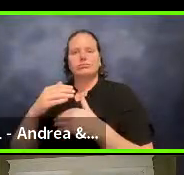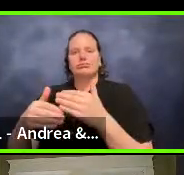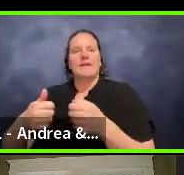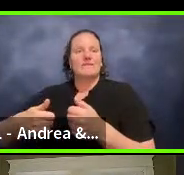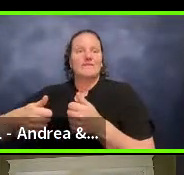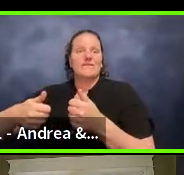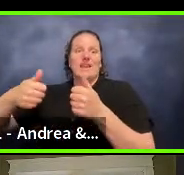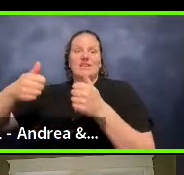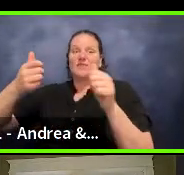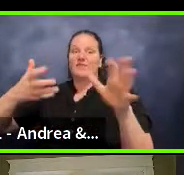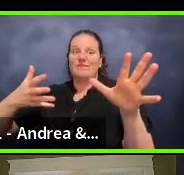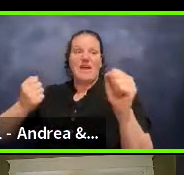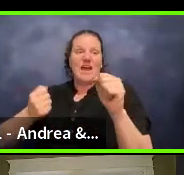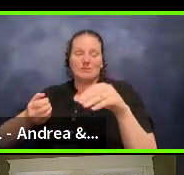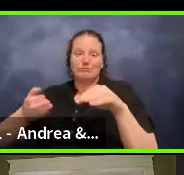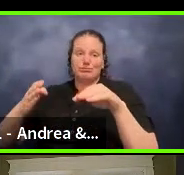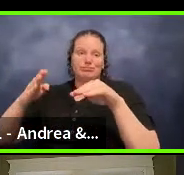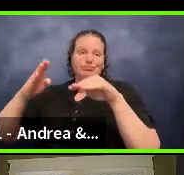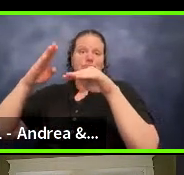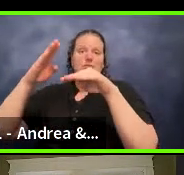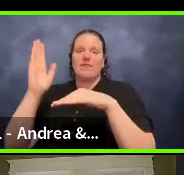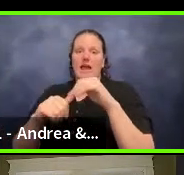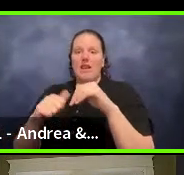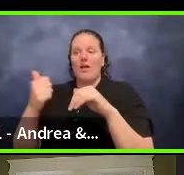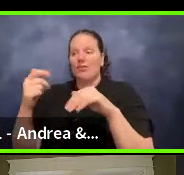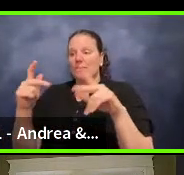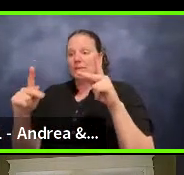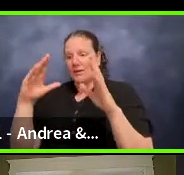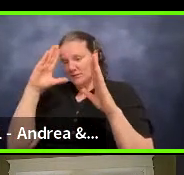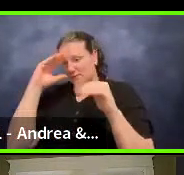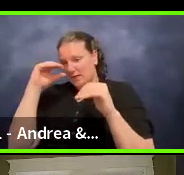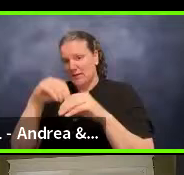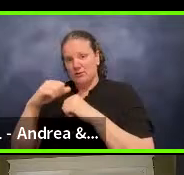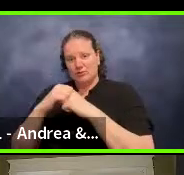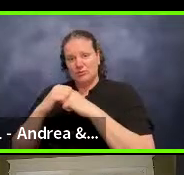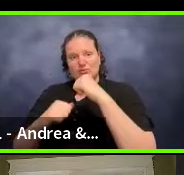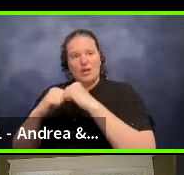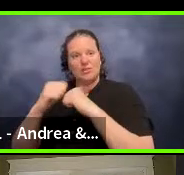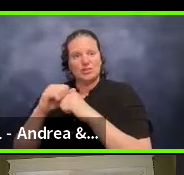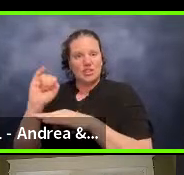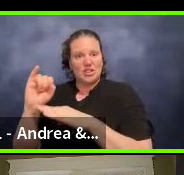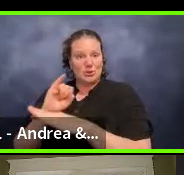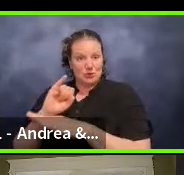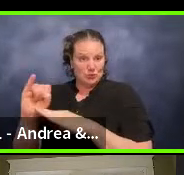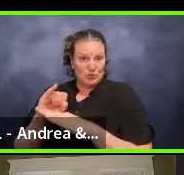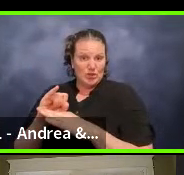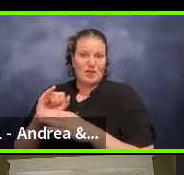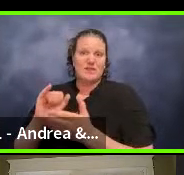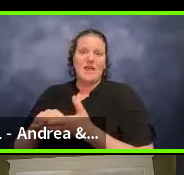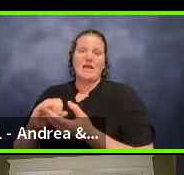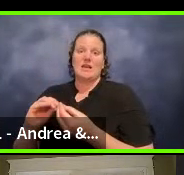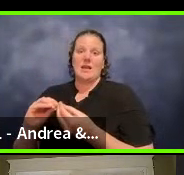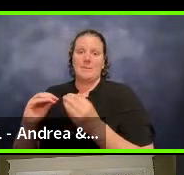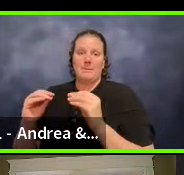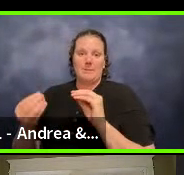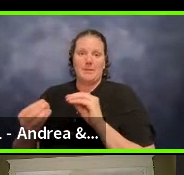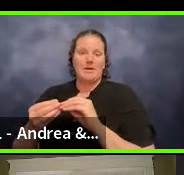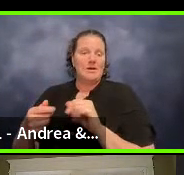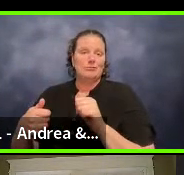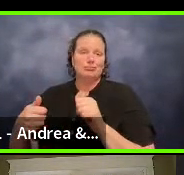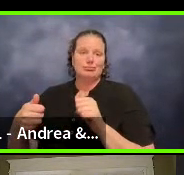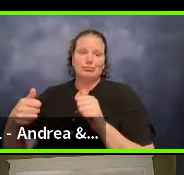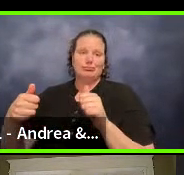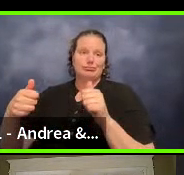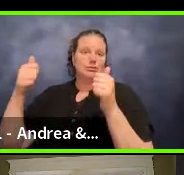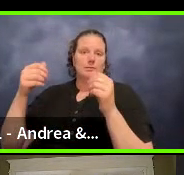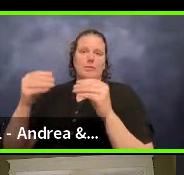inflation rates beyond what anybody was expecting in the construction industry, those numbers are going higher.